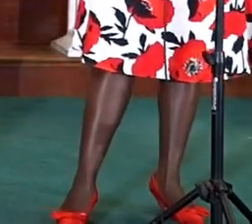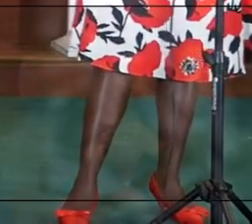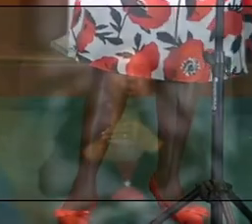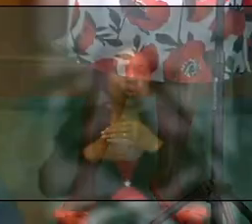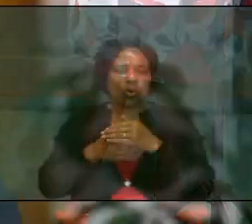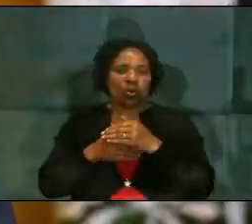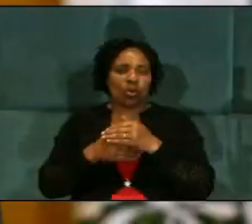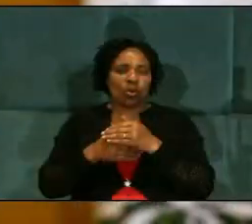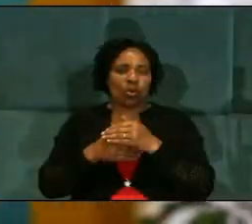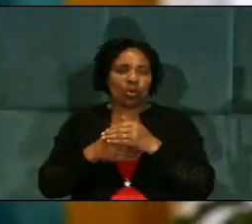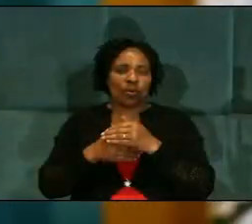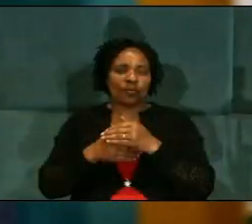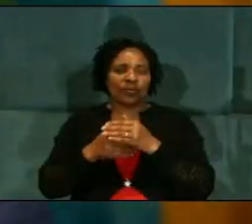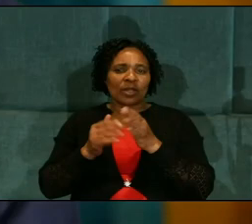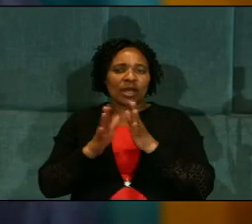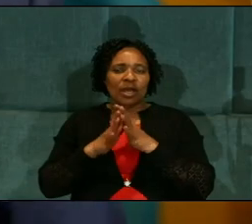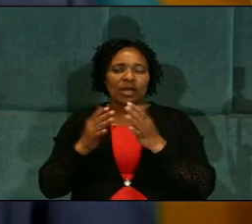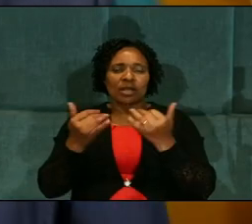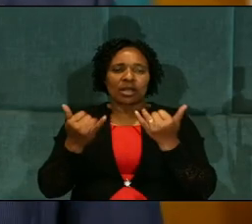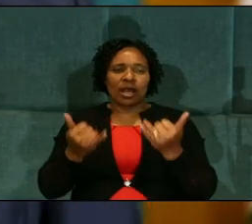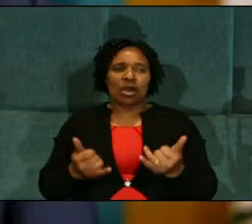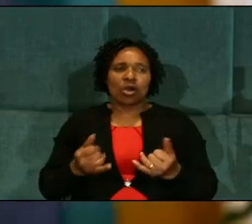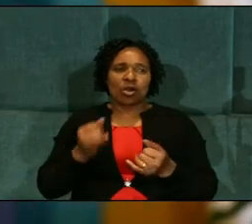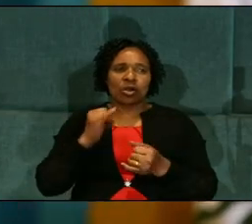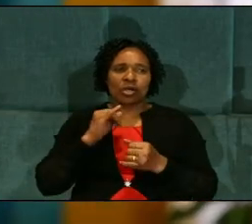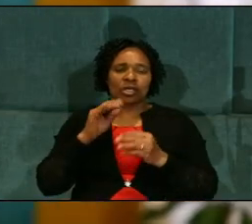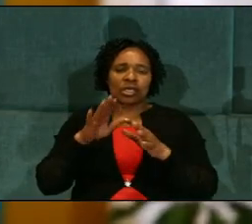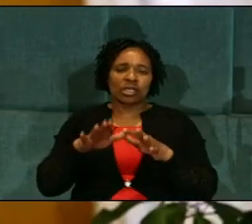Before, and now he's waiting again.